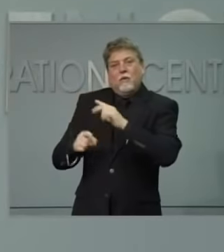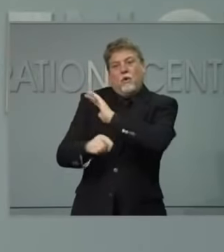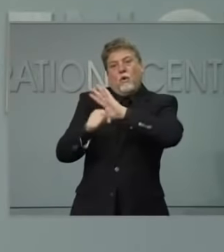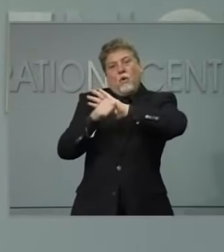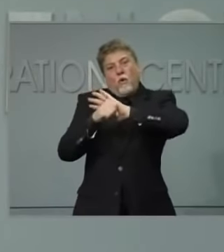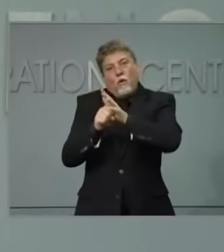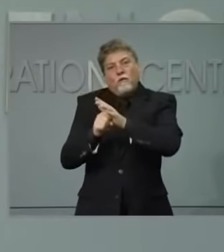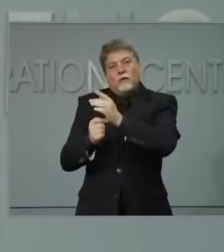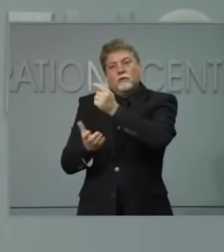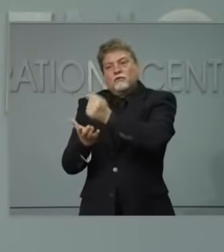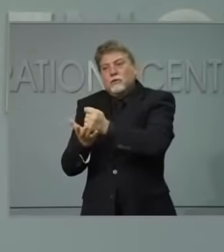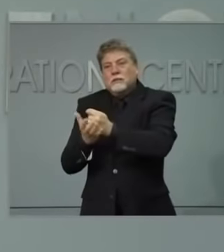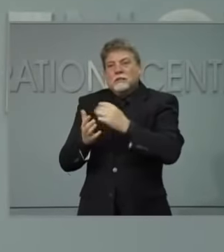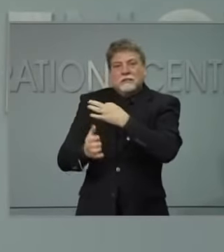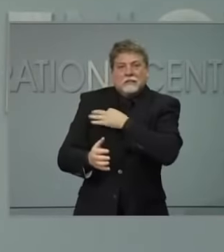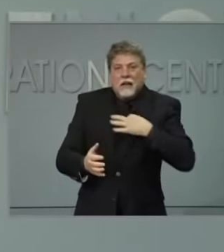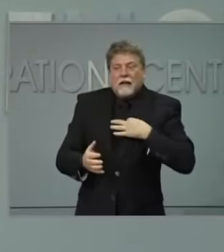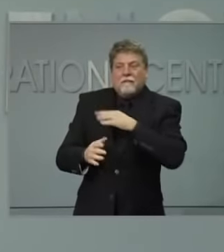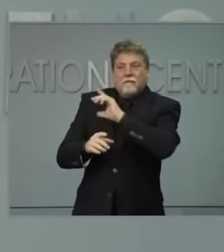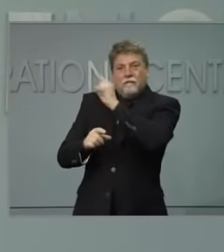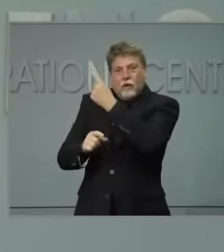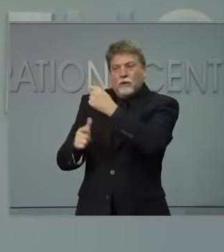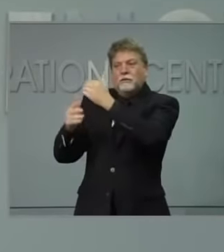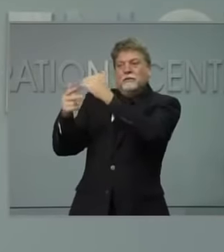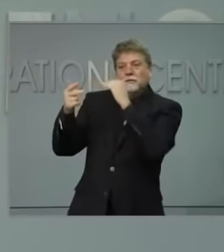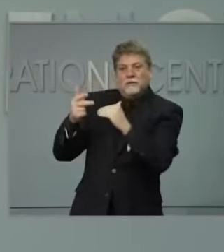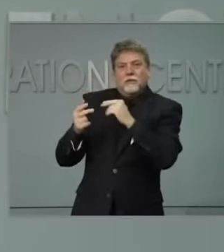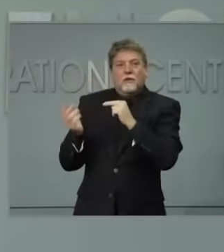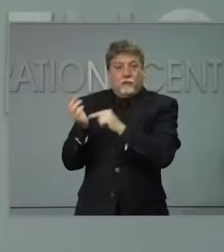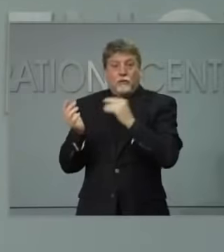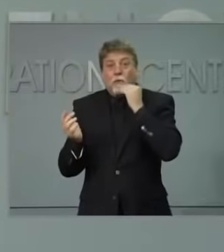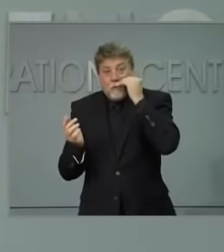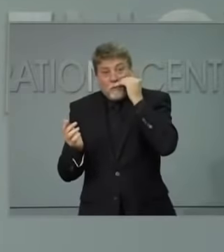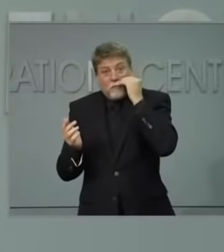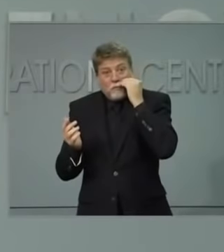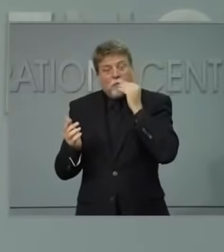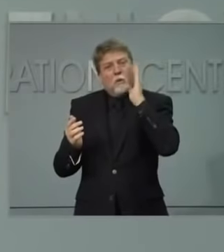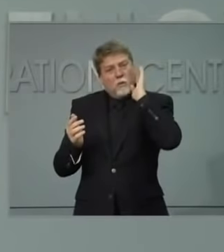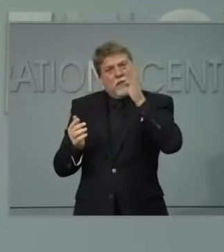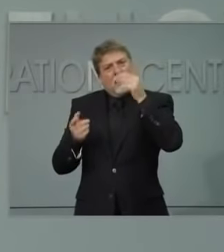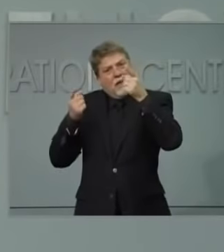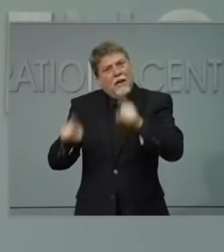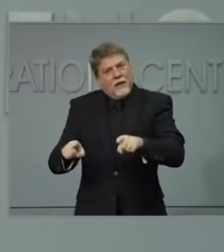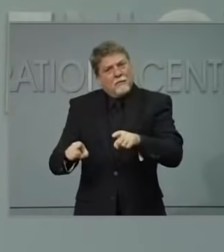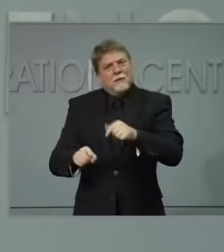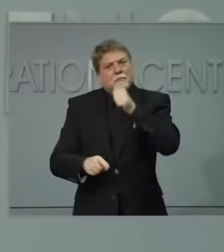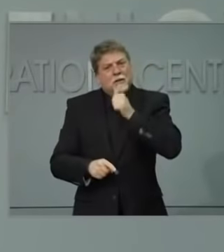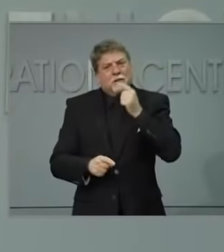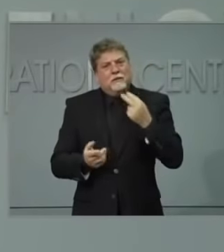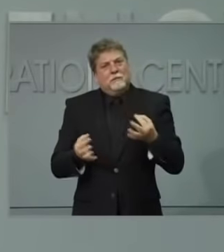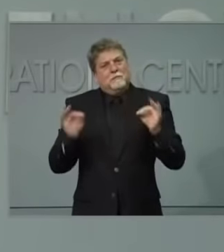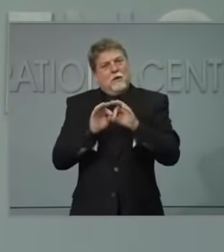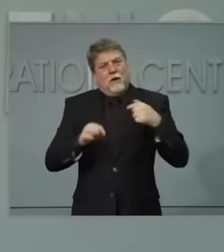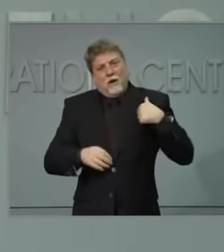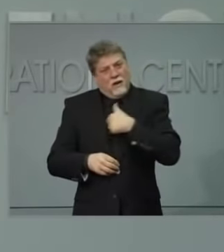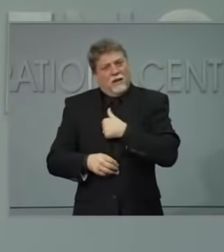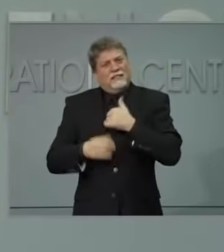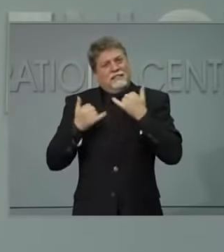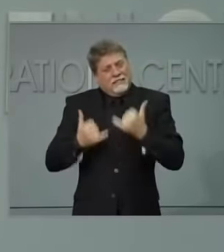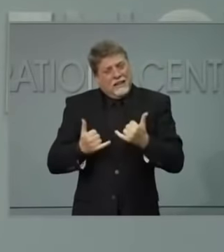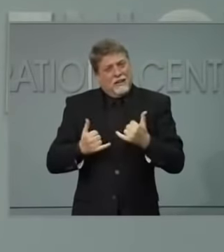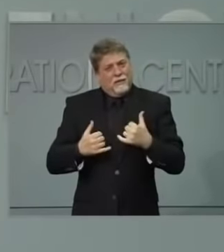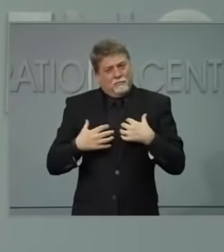there. Until then, it is up to every North Carolinian to step up and protect each other. Thank you.